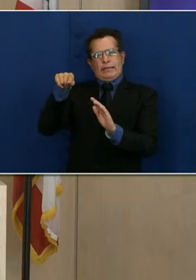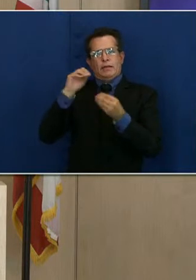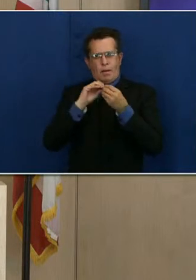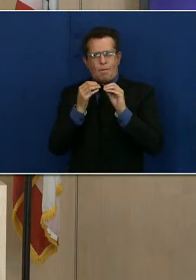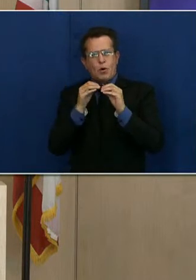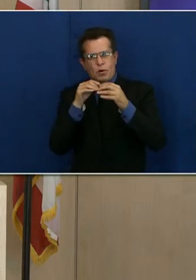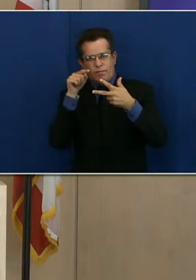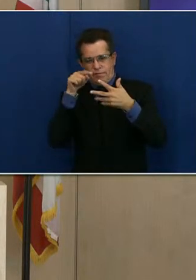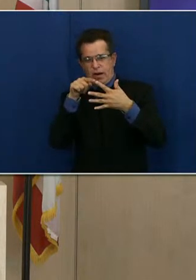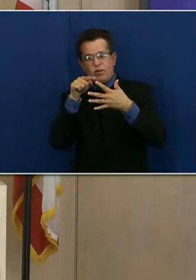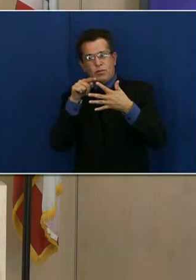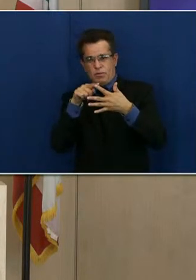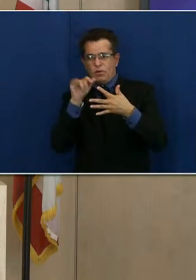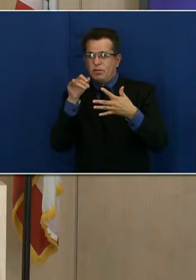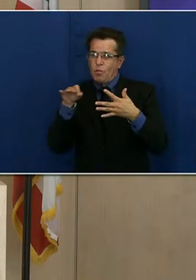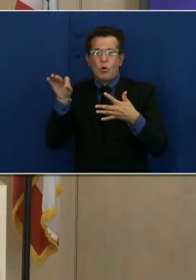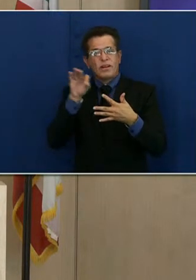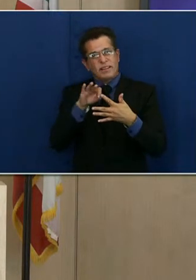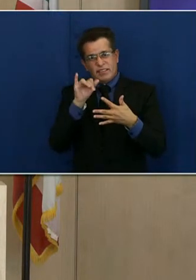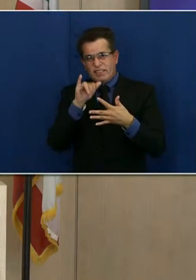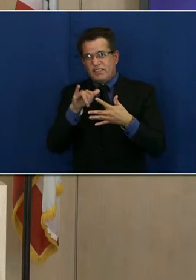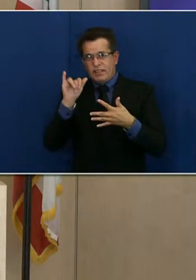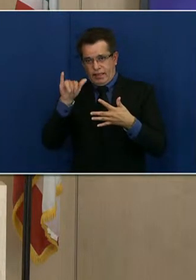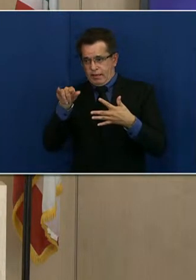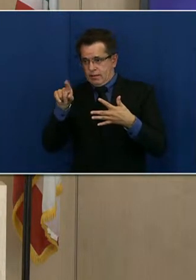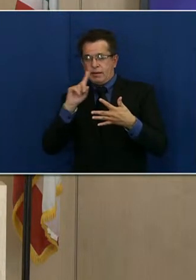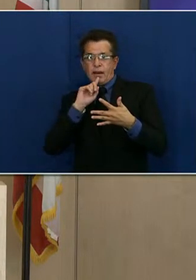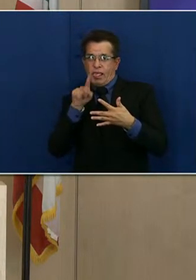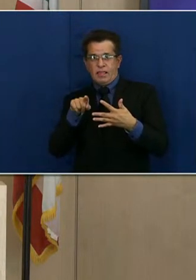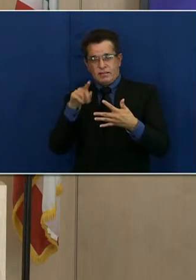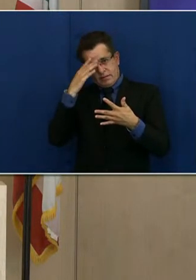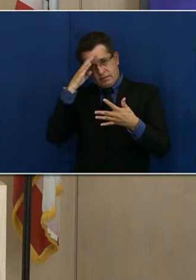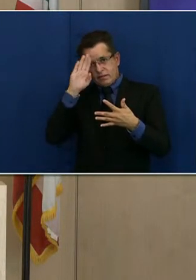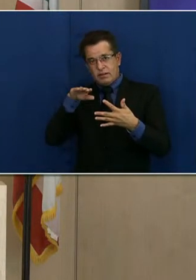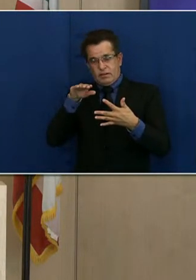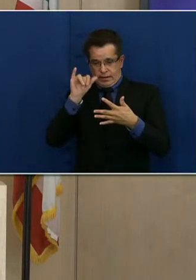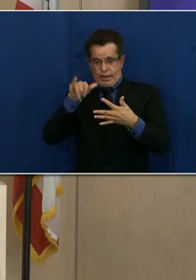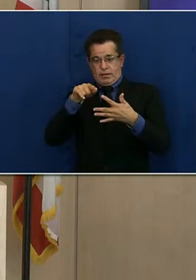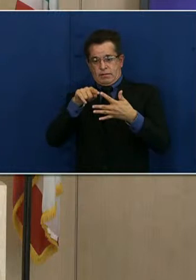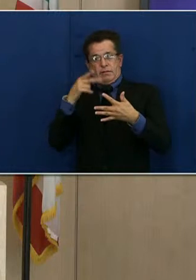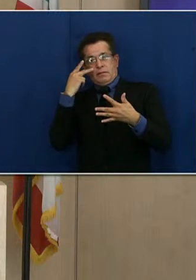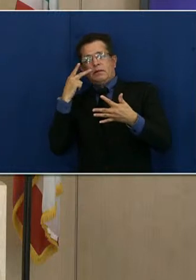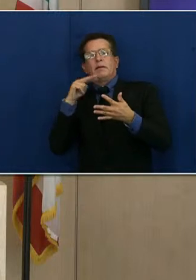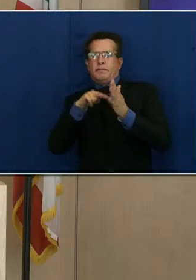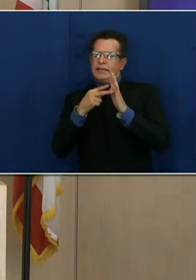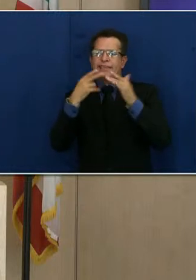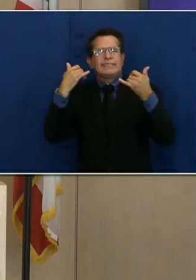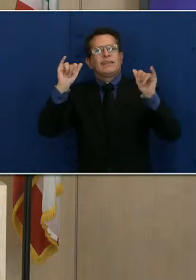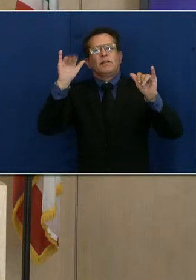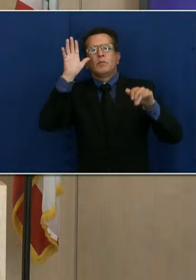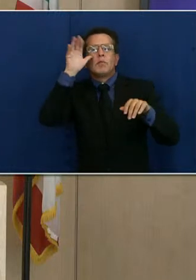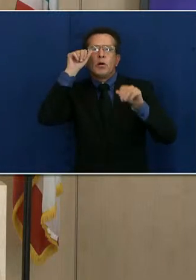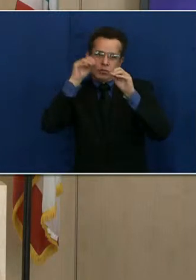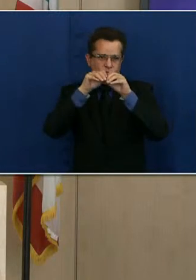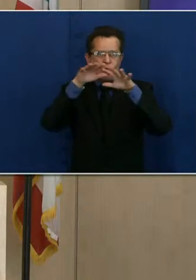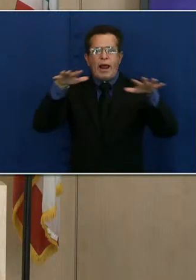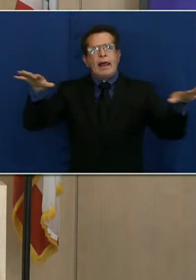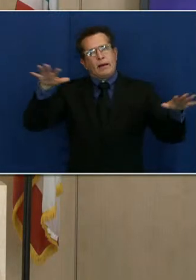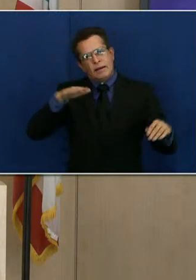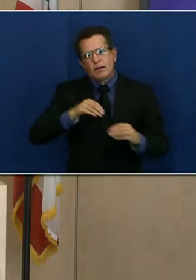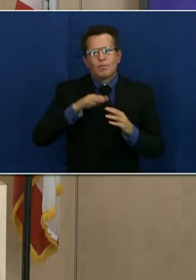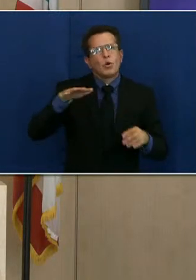with these elevated number of outbreaks, that tells us that COVID-19 is still widespread in the community, even